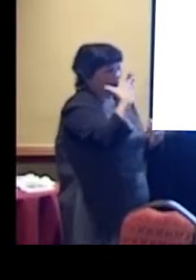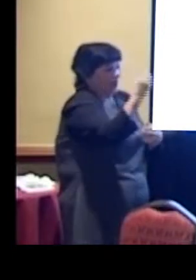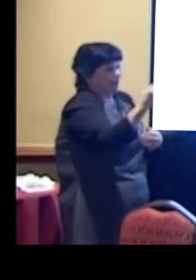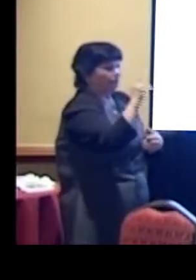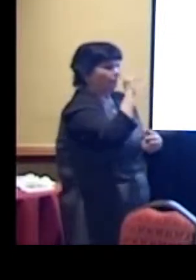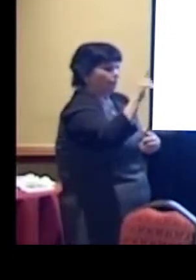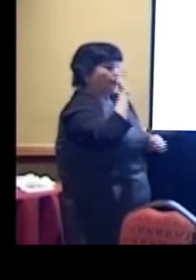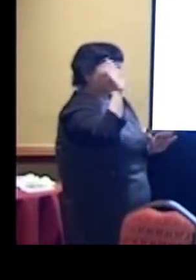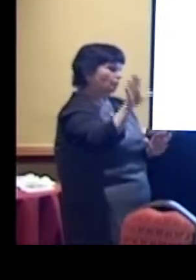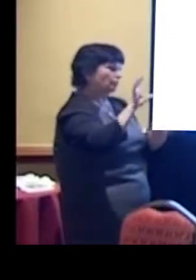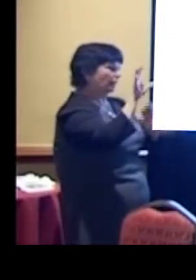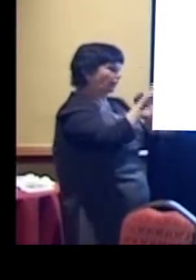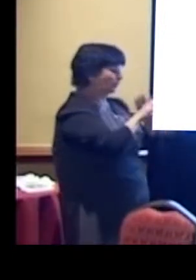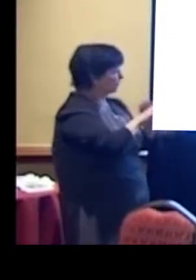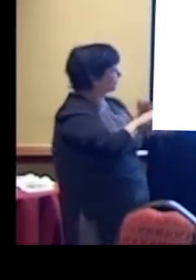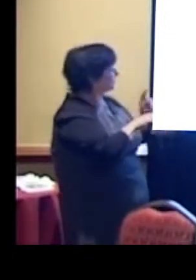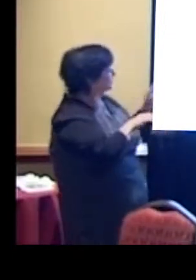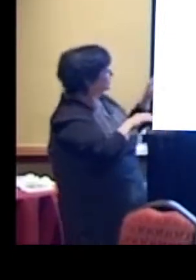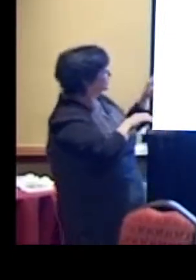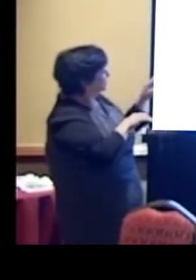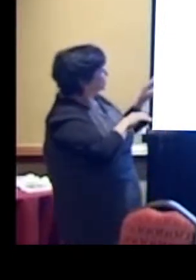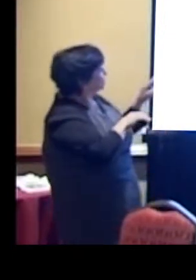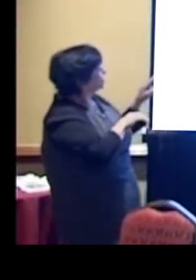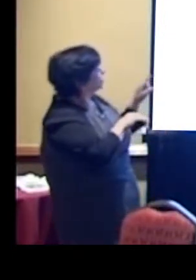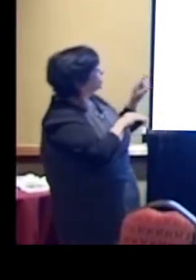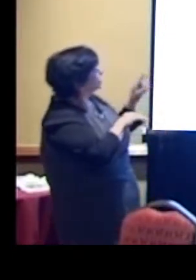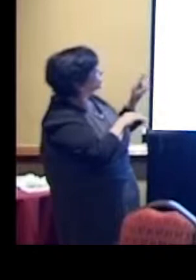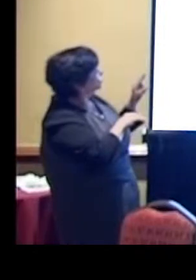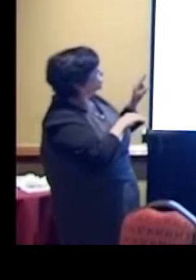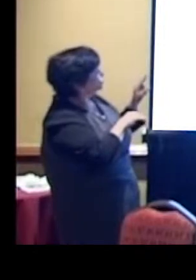3 of these characteristics. So,